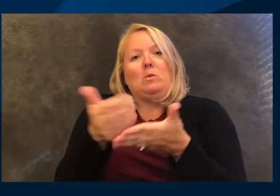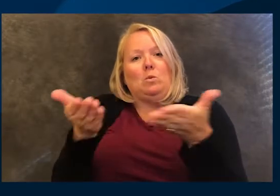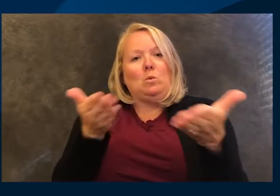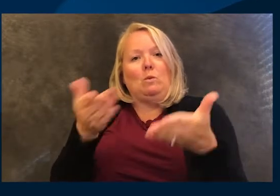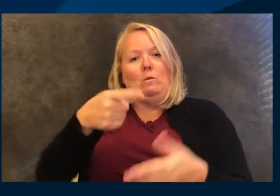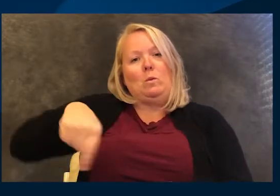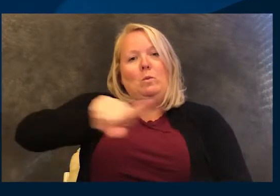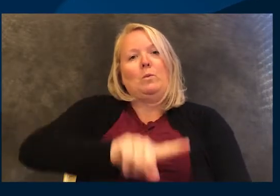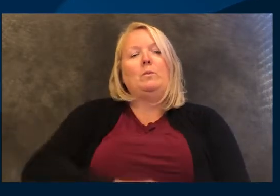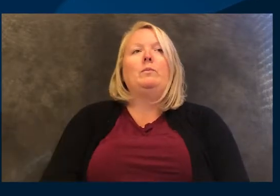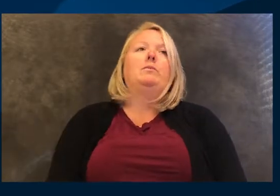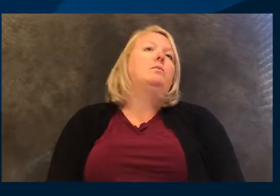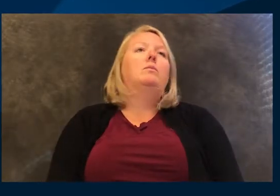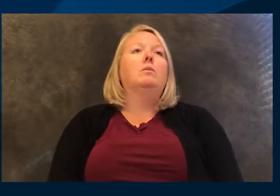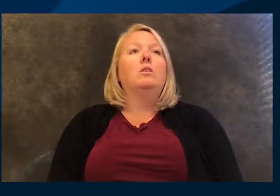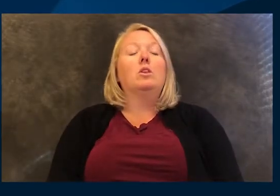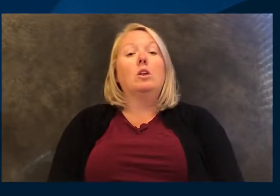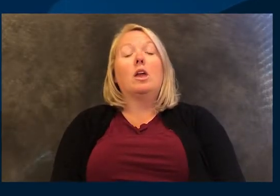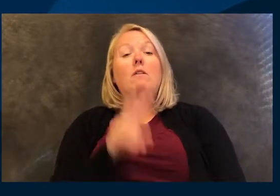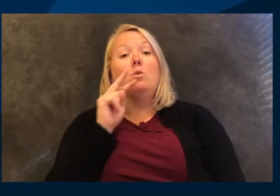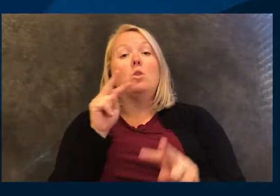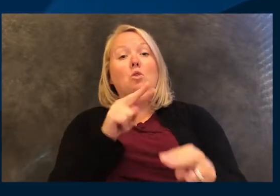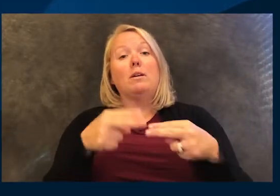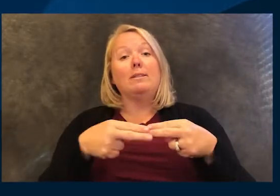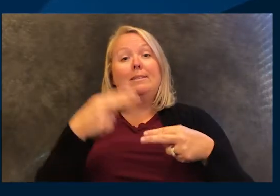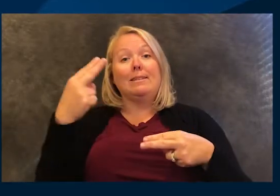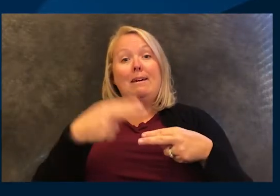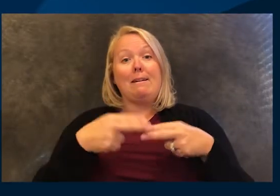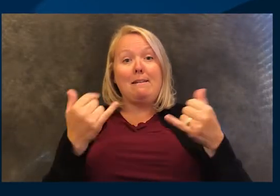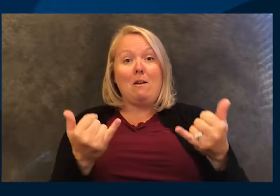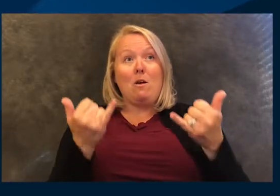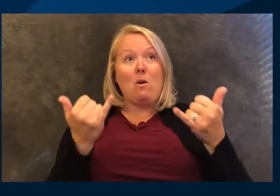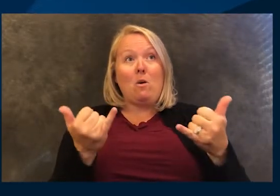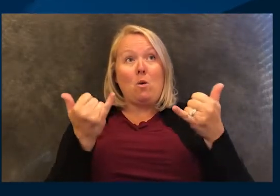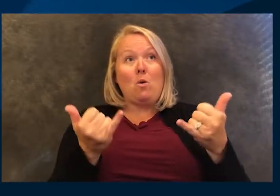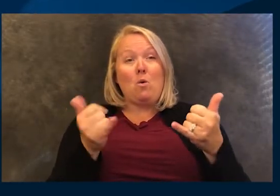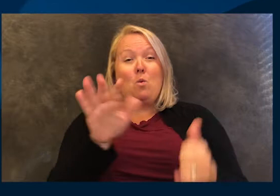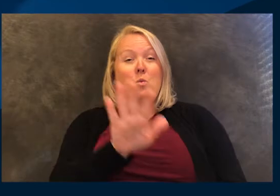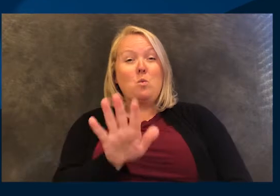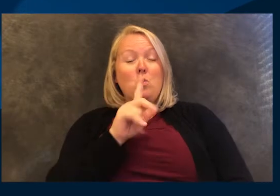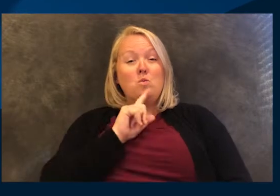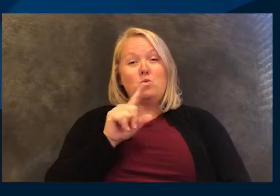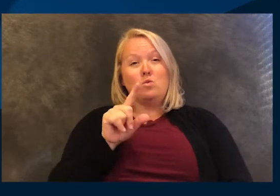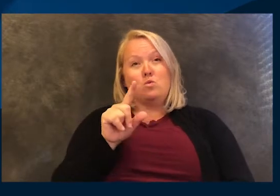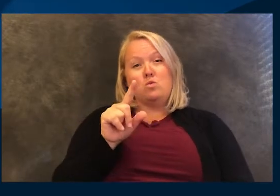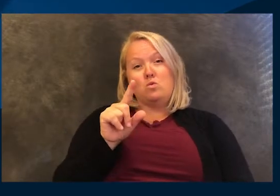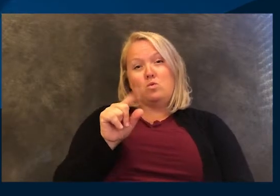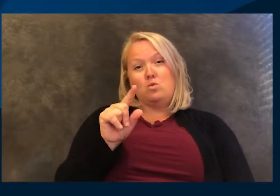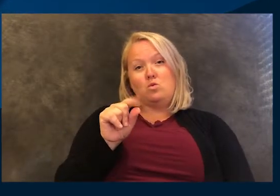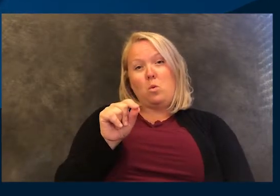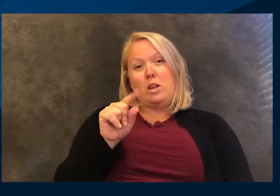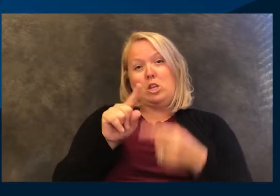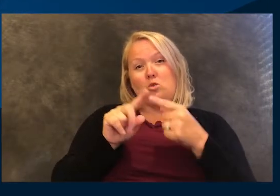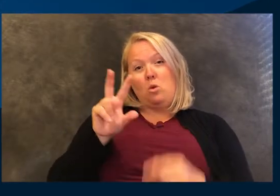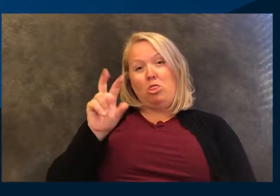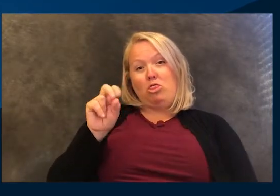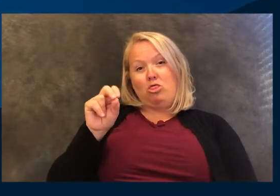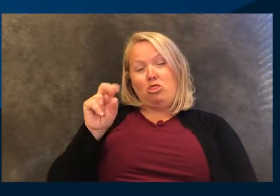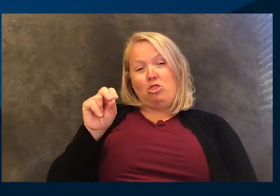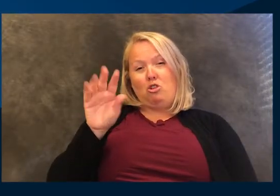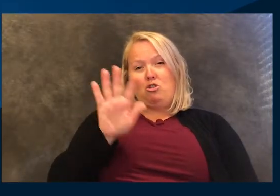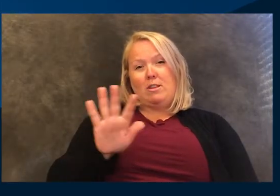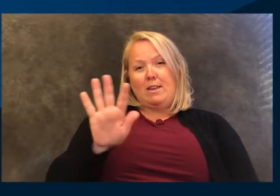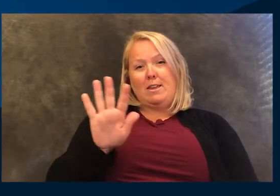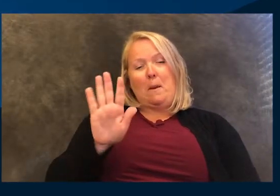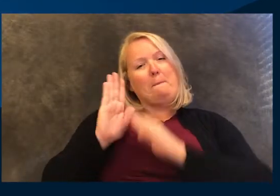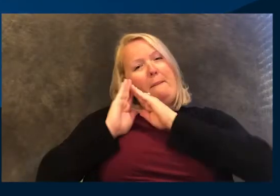If you look at where we are now, here we are at the 20 to 30 ICU bed utilization range for